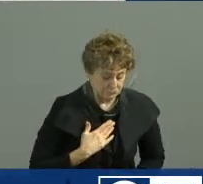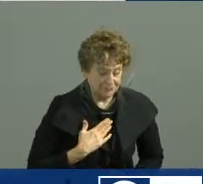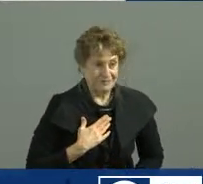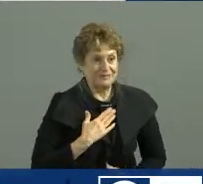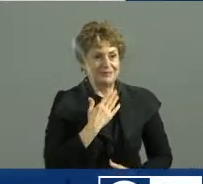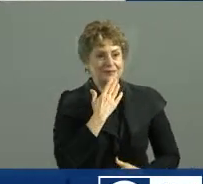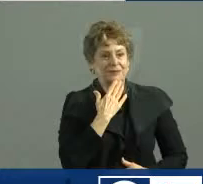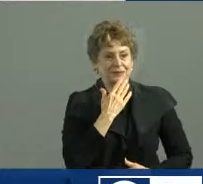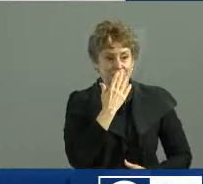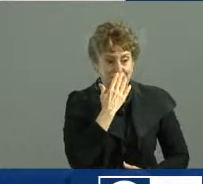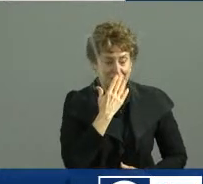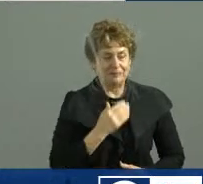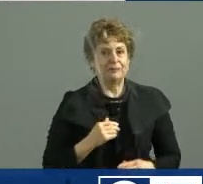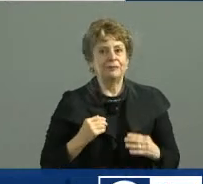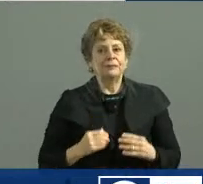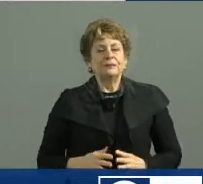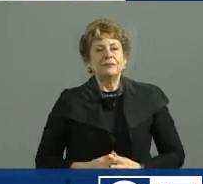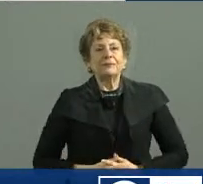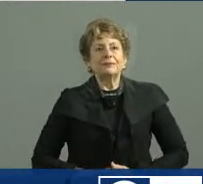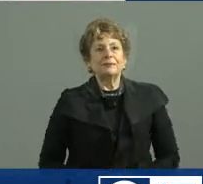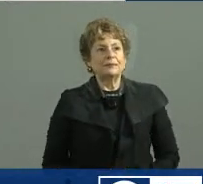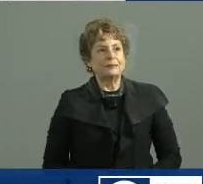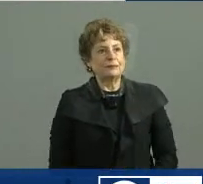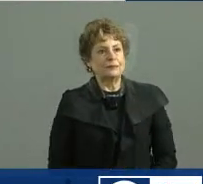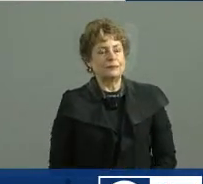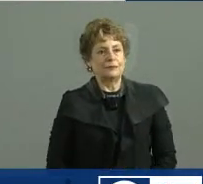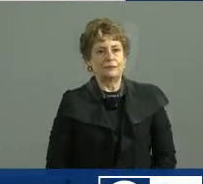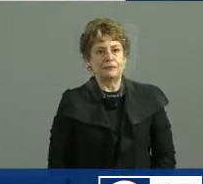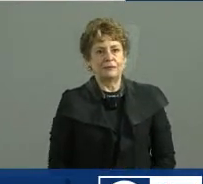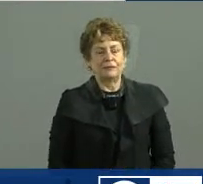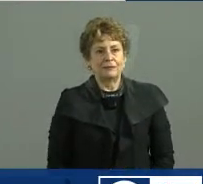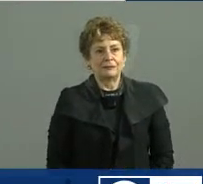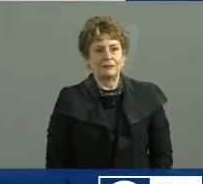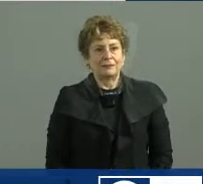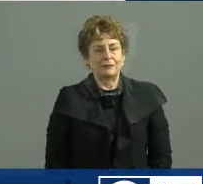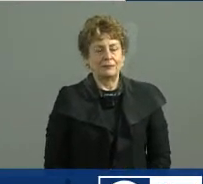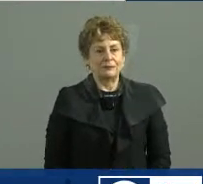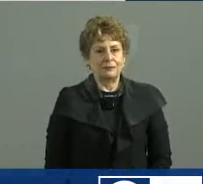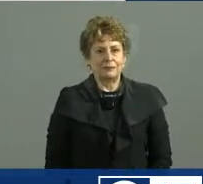Okay, where do we stand on Zoom? We're good. Okay, I'm going to let everybody in.